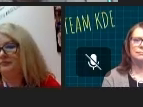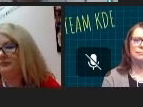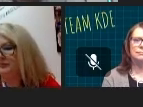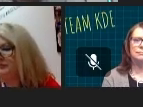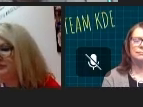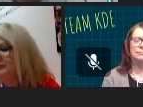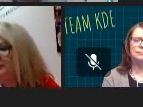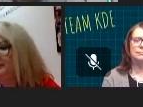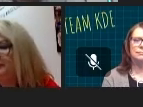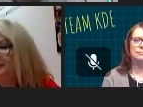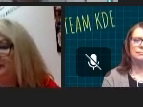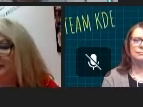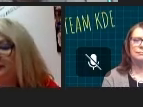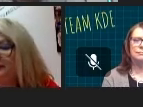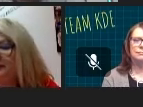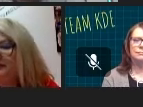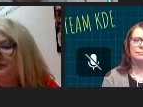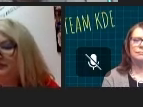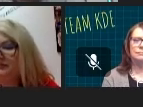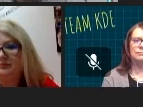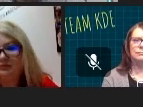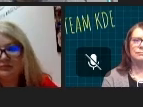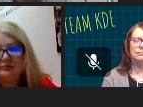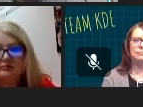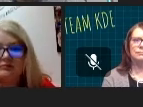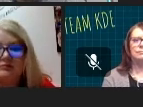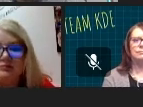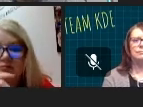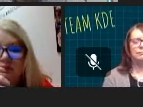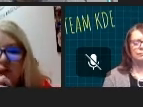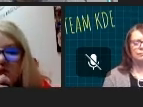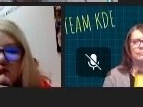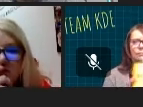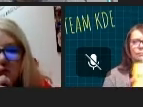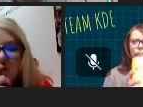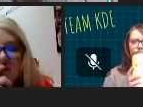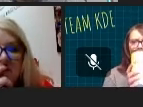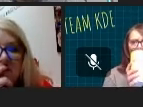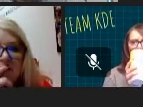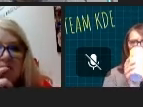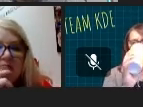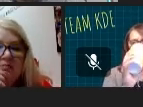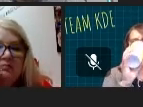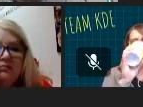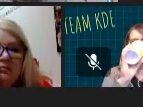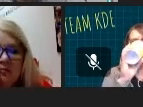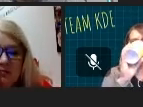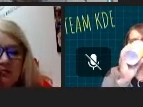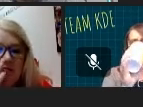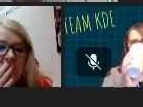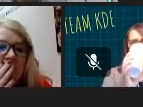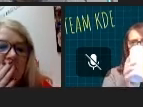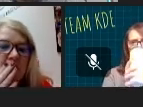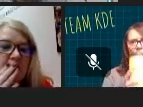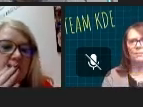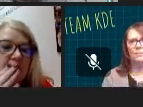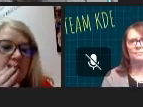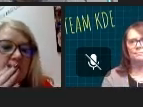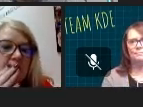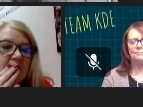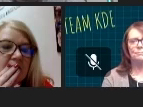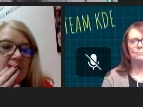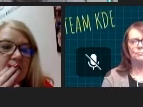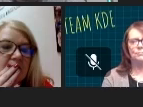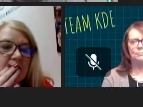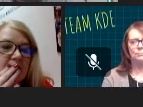Certification System, I should say, KEX. And that's providing more information. You do have, access to technology, civil rights. I think most of